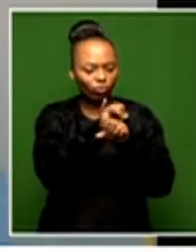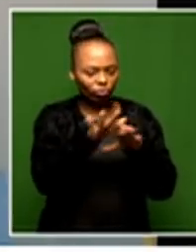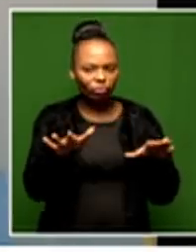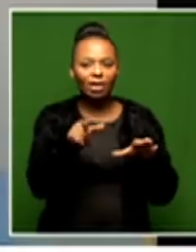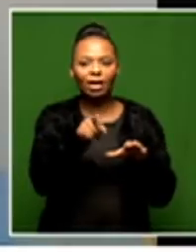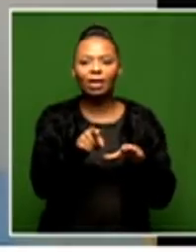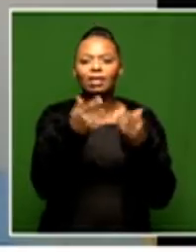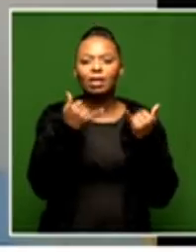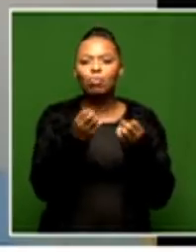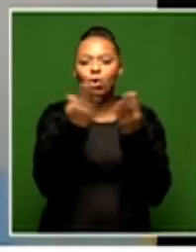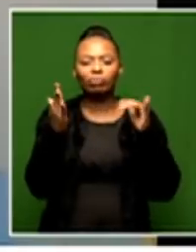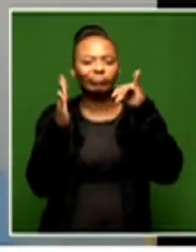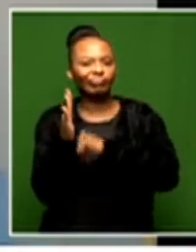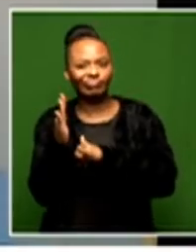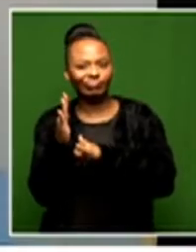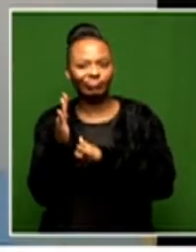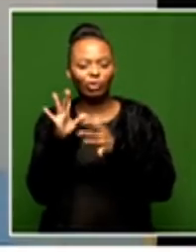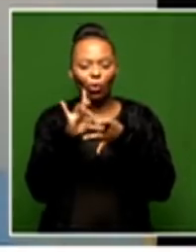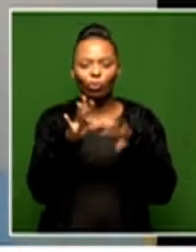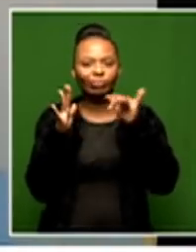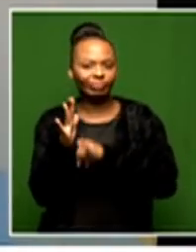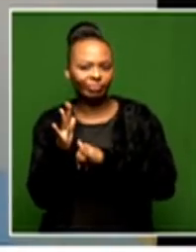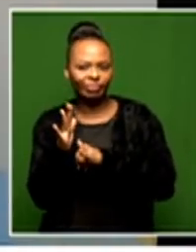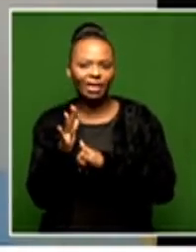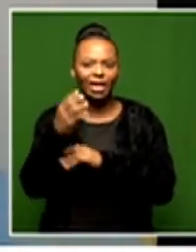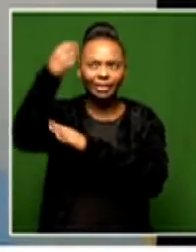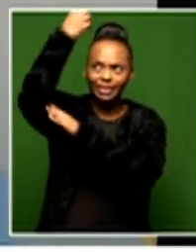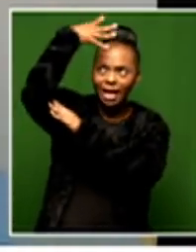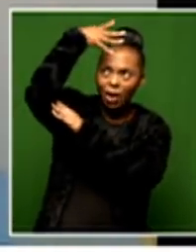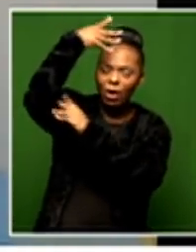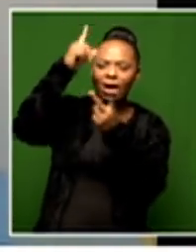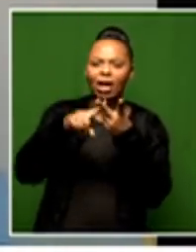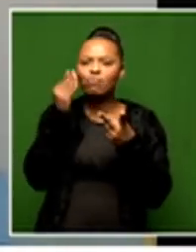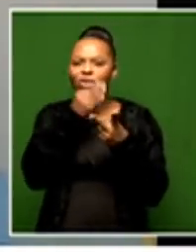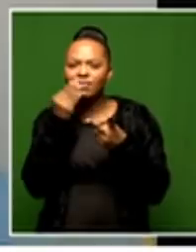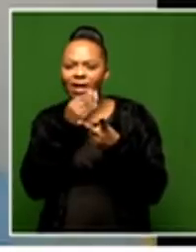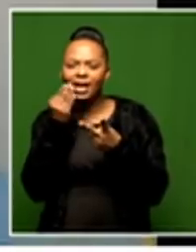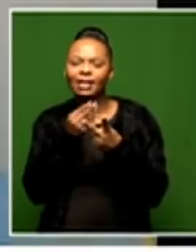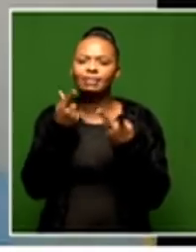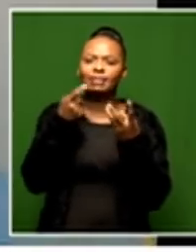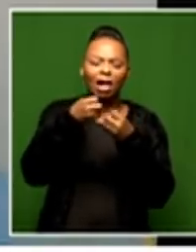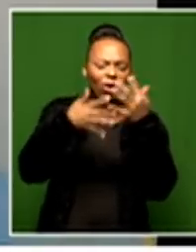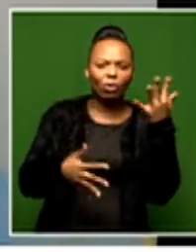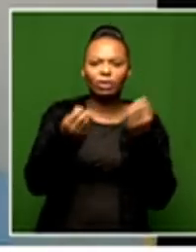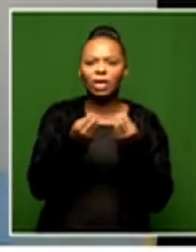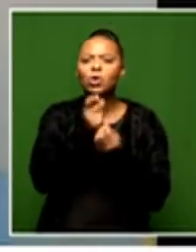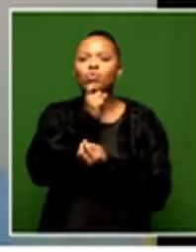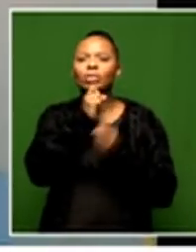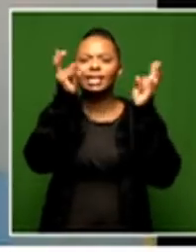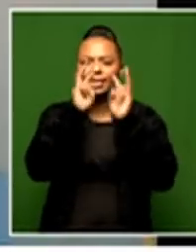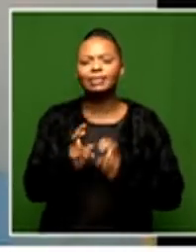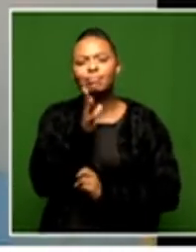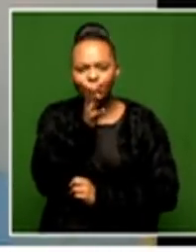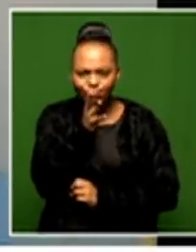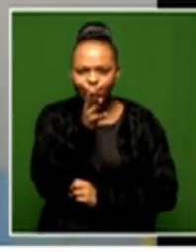turns on their showers and cooks breakfast, uses quite a bit of power across the entire country. The same for